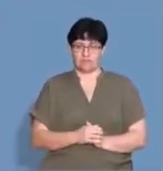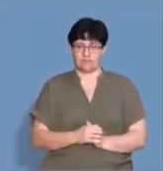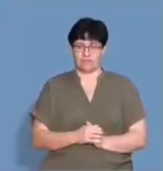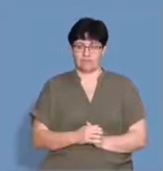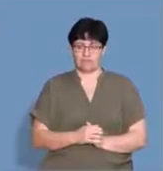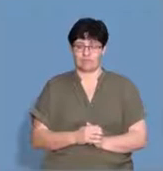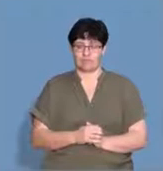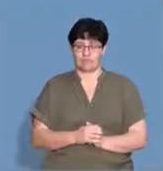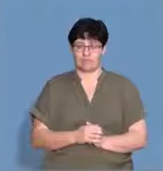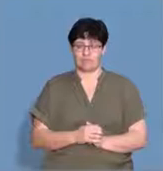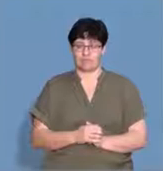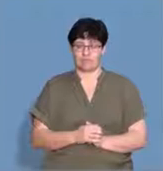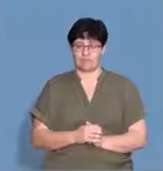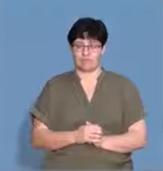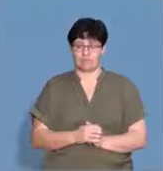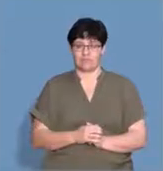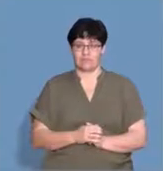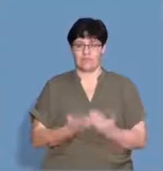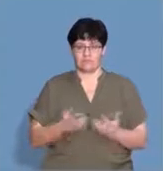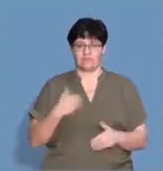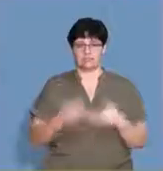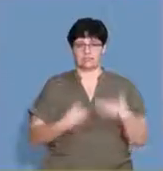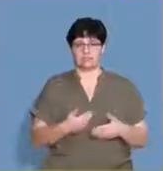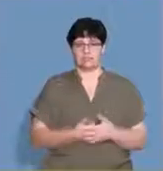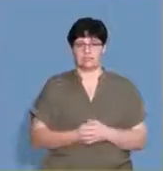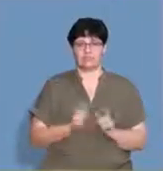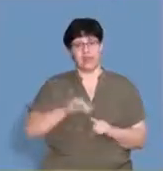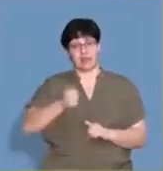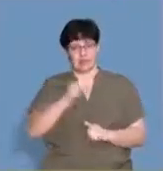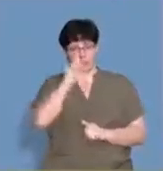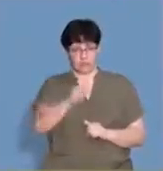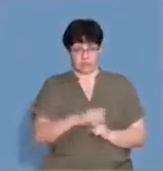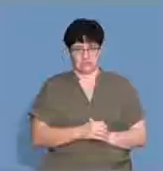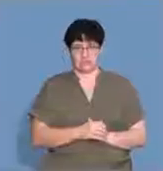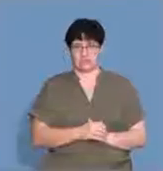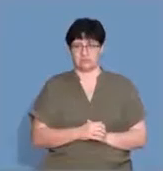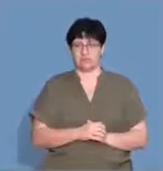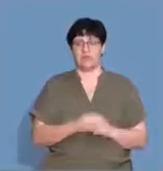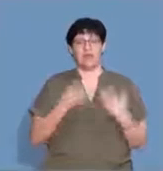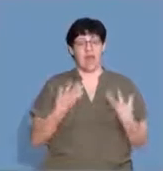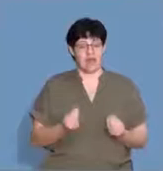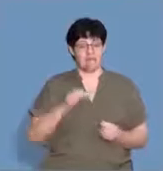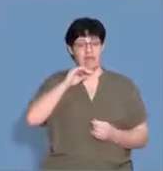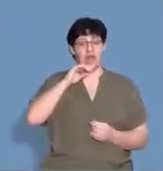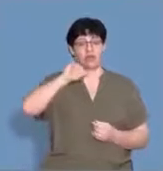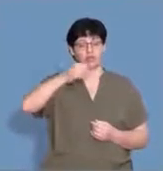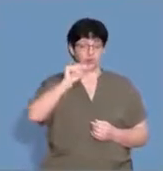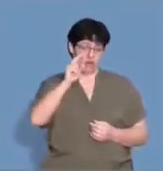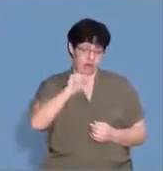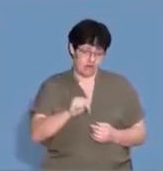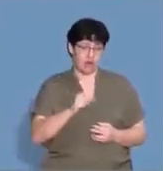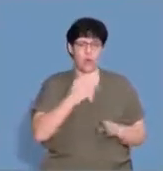Right, that was our graph. Let's move on to another question. So we now have John works